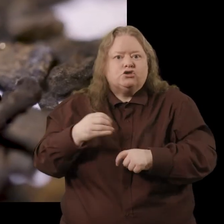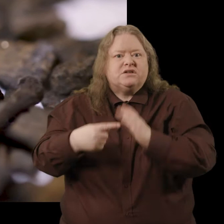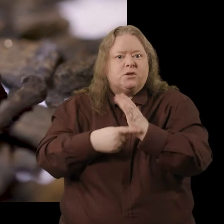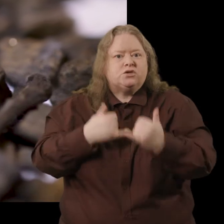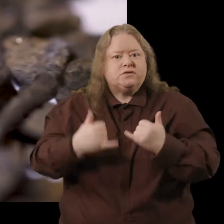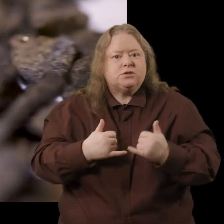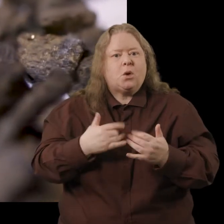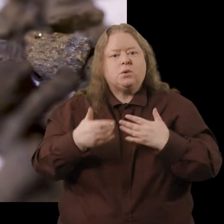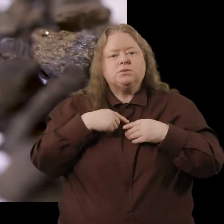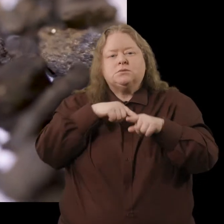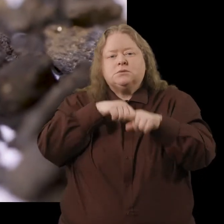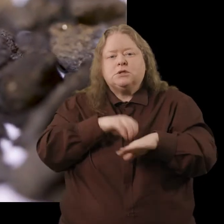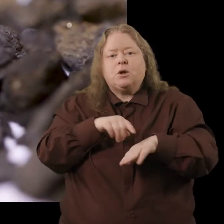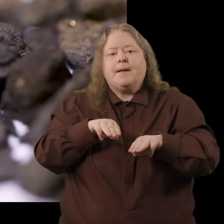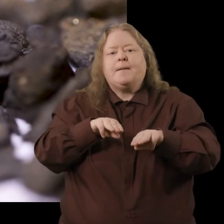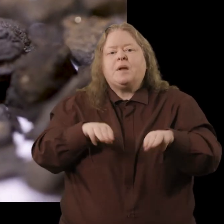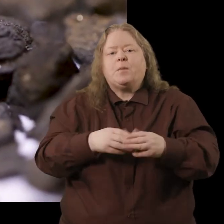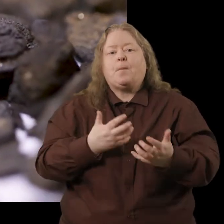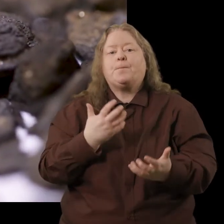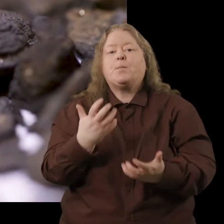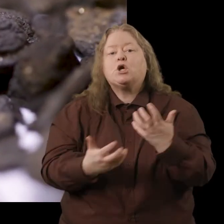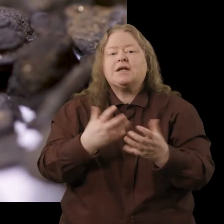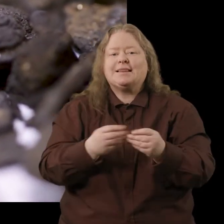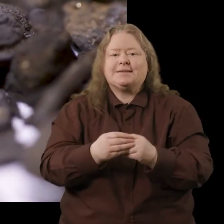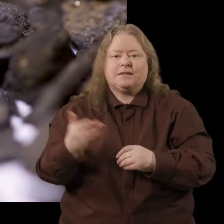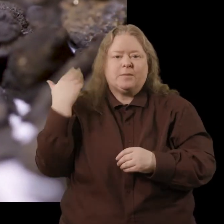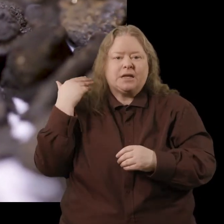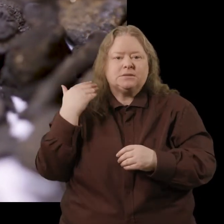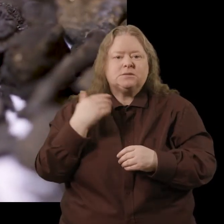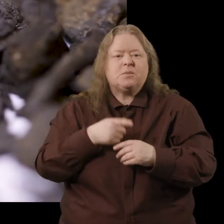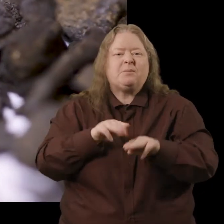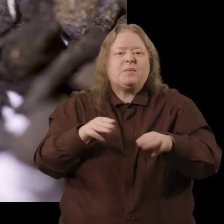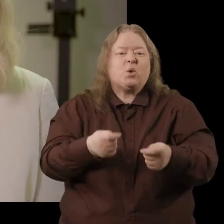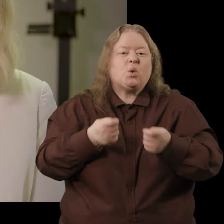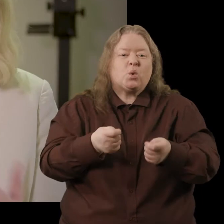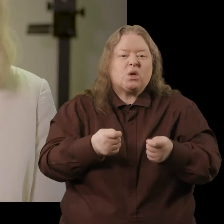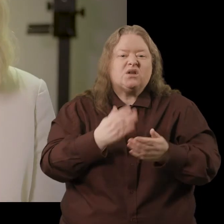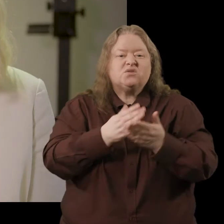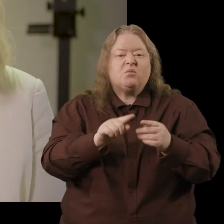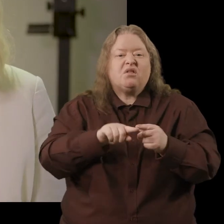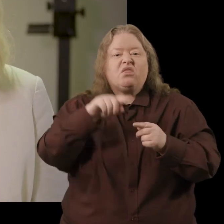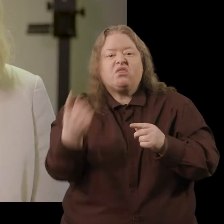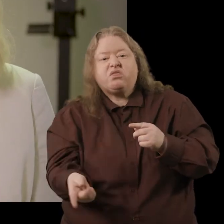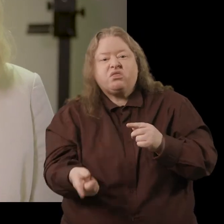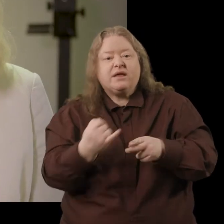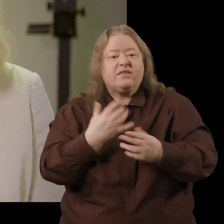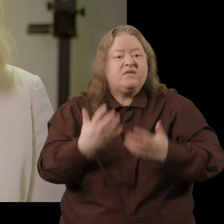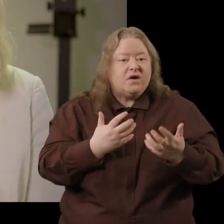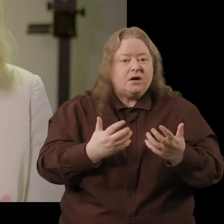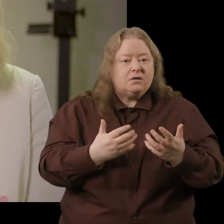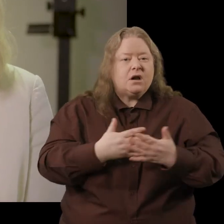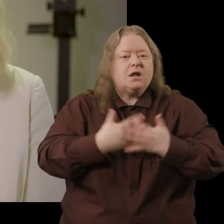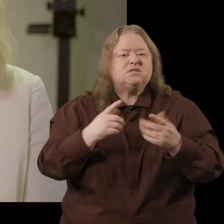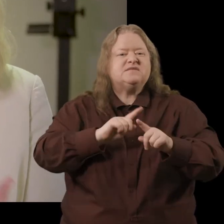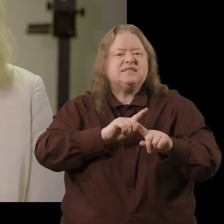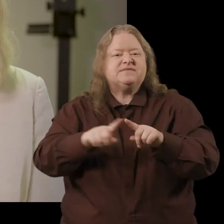we're relying on here is people burning things in the past. So this might have been people cooking their food and some of it dropped into the fire. There's lots of